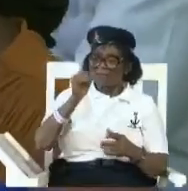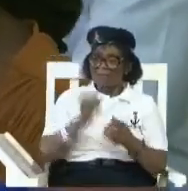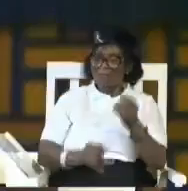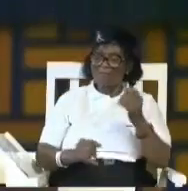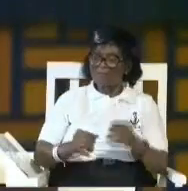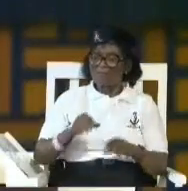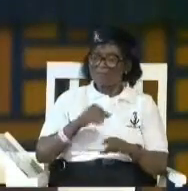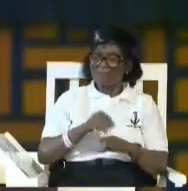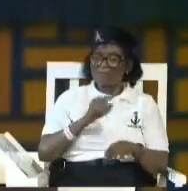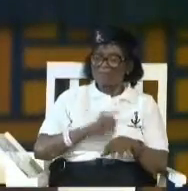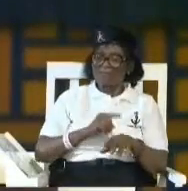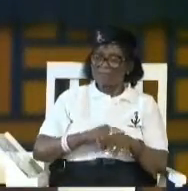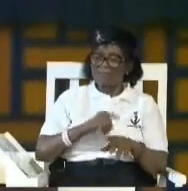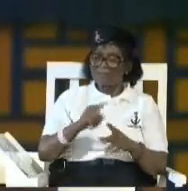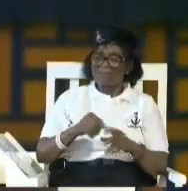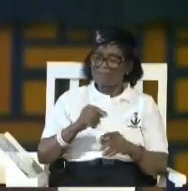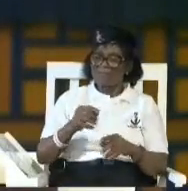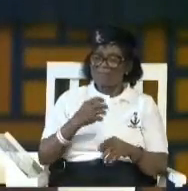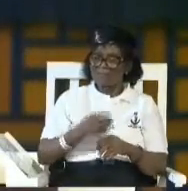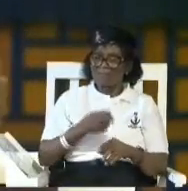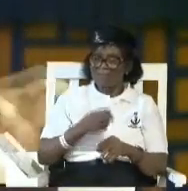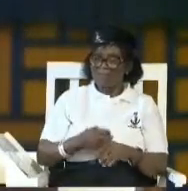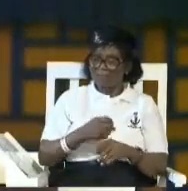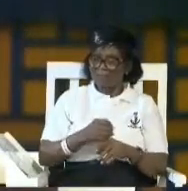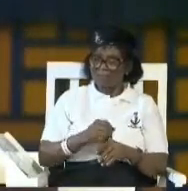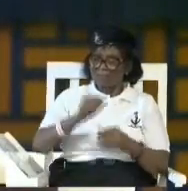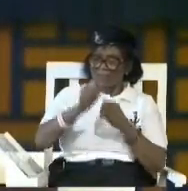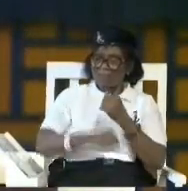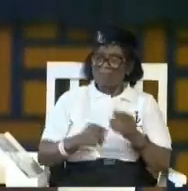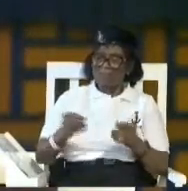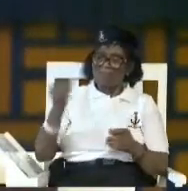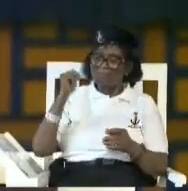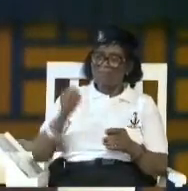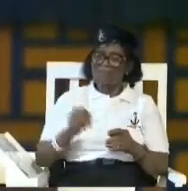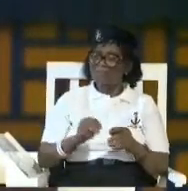At a time when hardship was terrible,